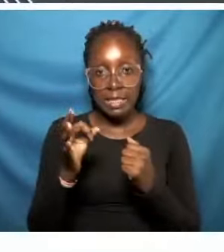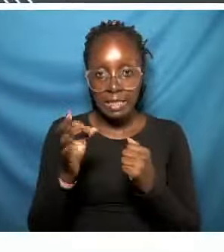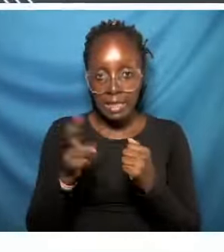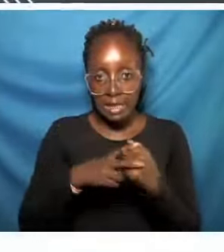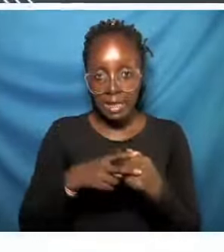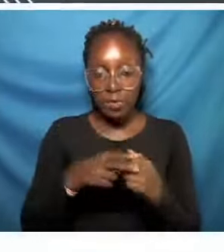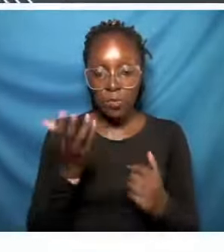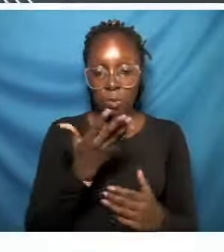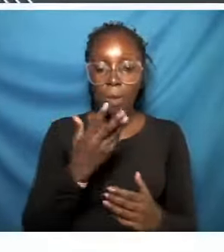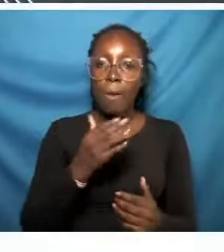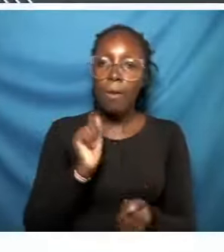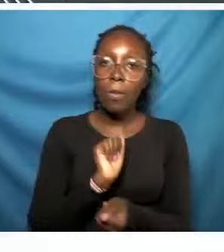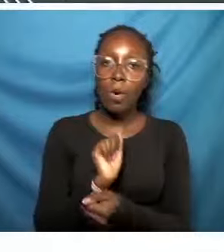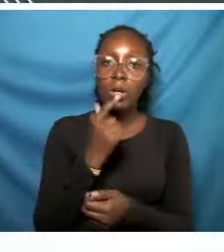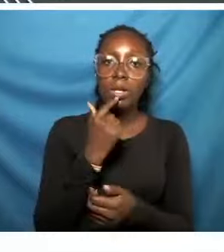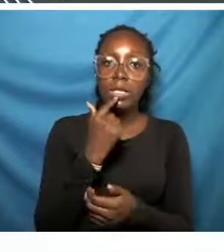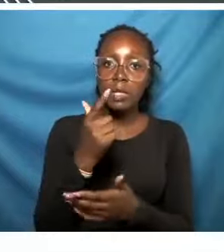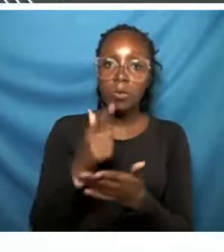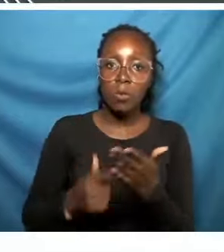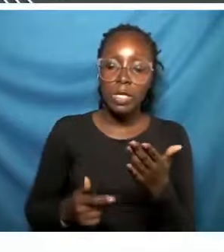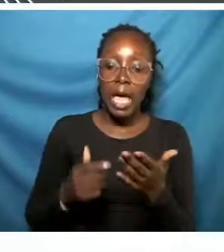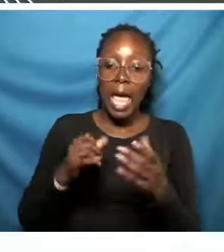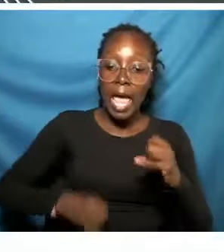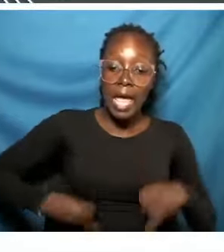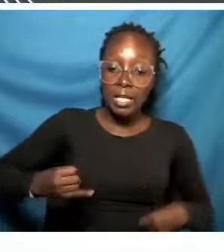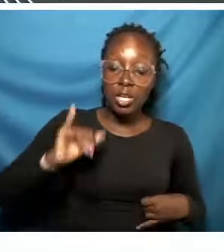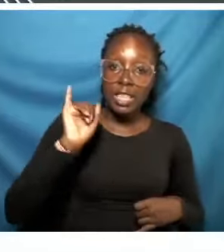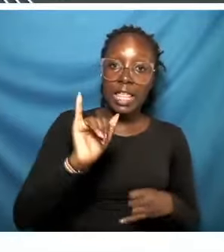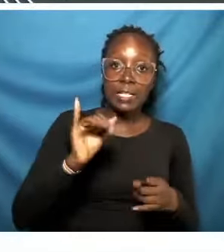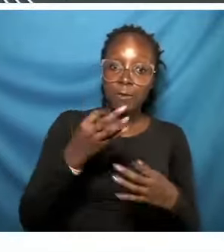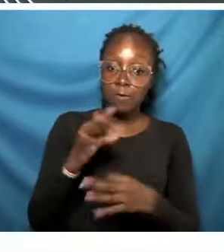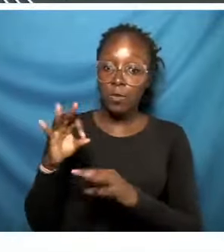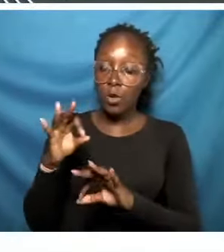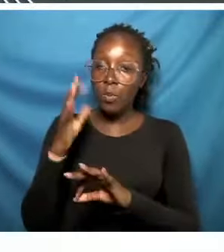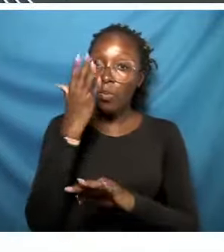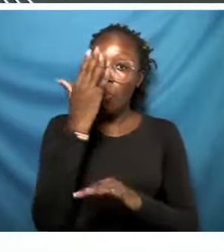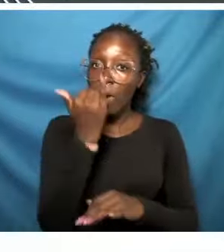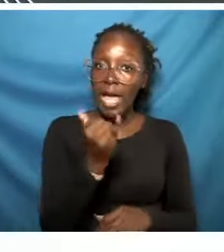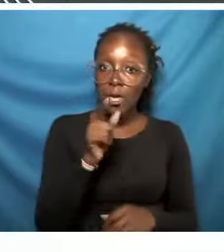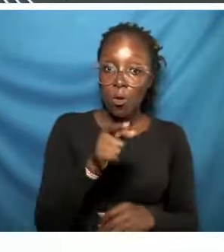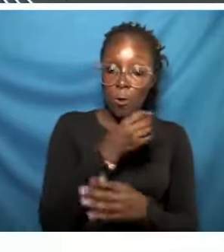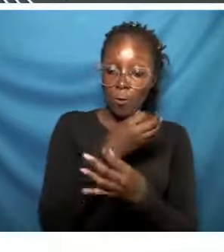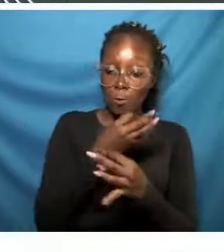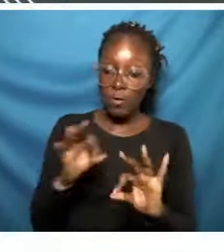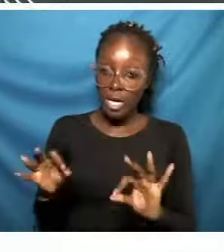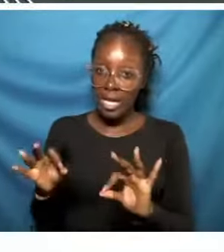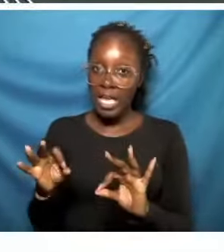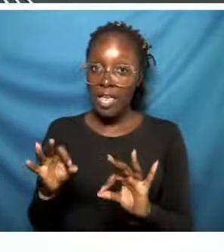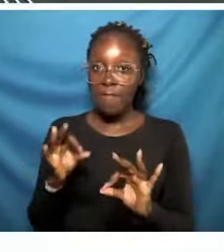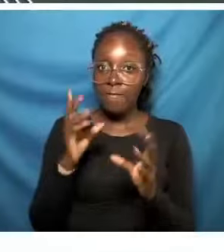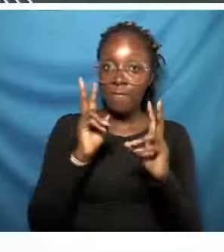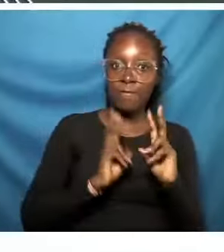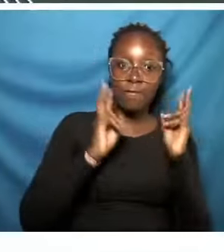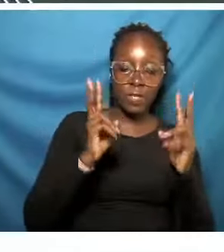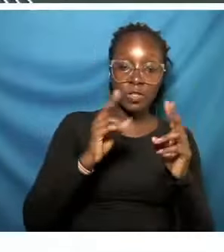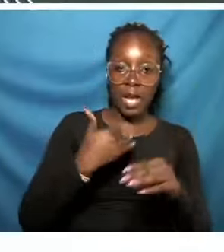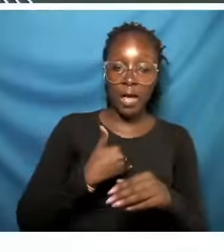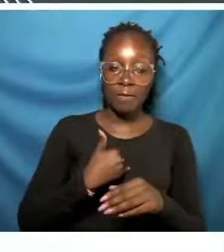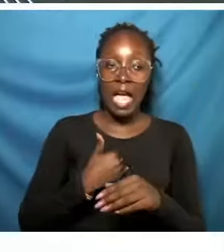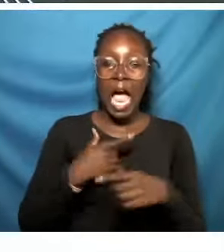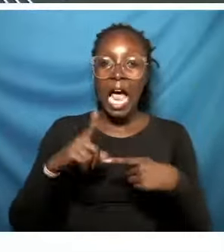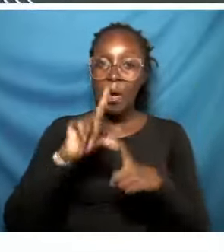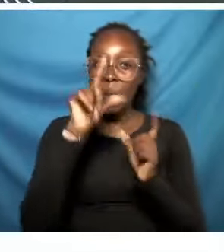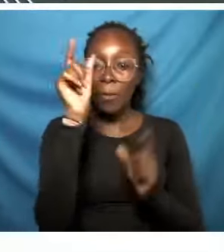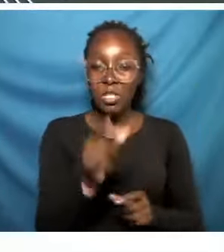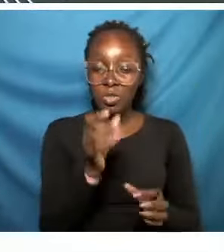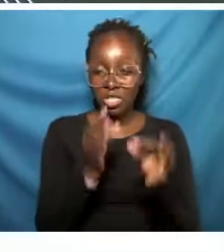that freedom. Because you've been set free, you've been granted victory, let no one pass judgment on you. Because whatever they're